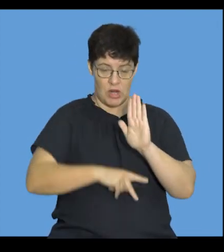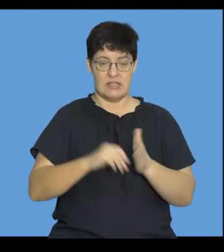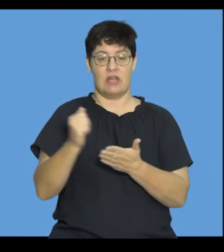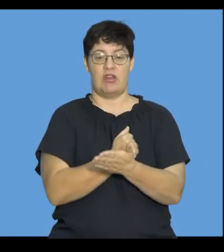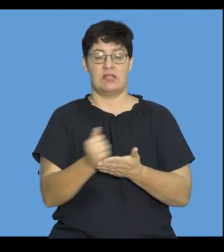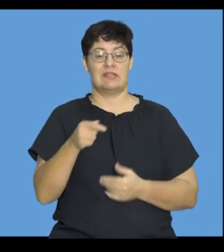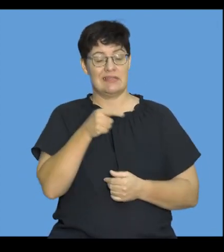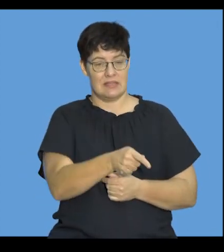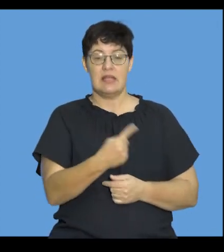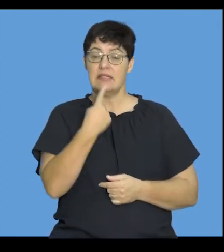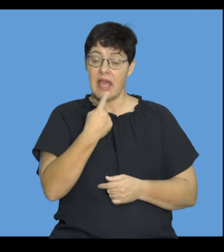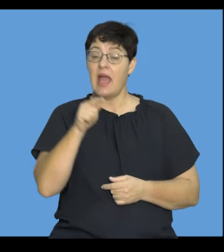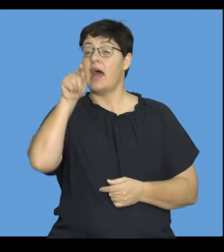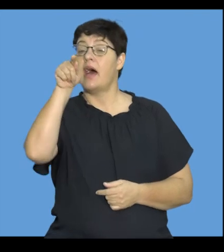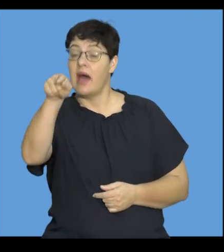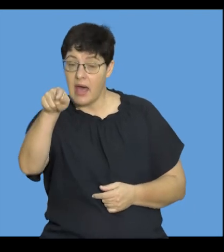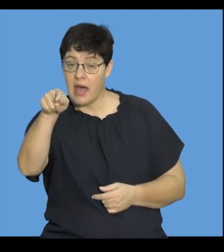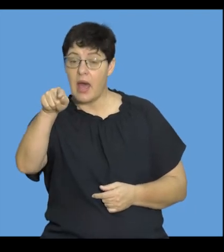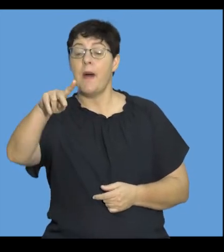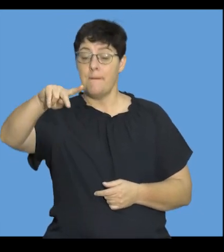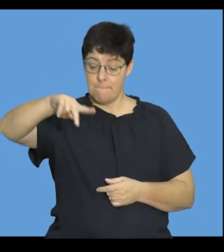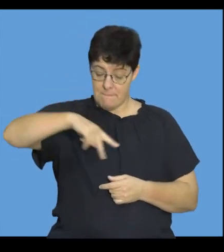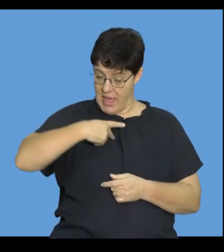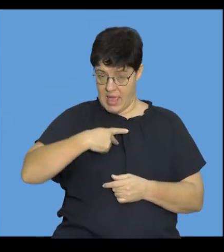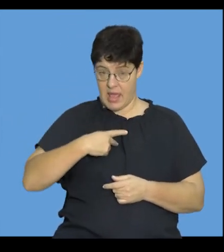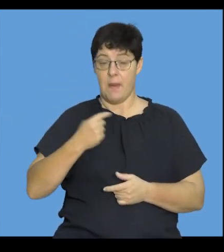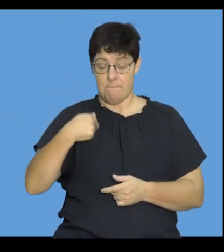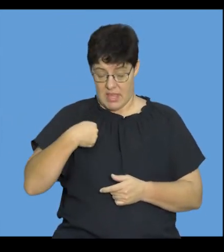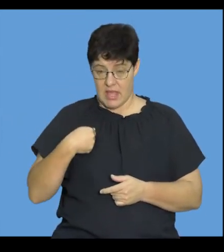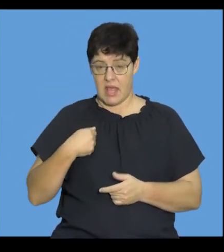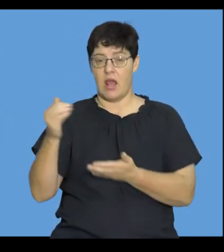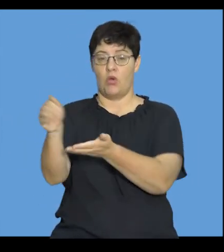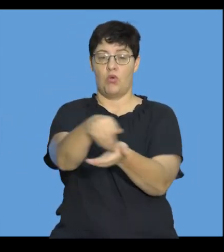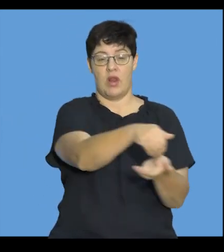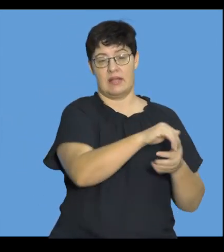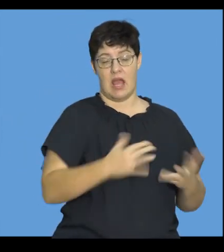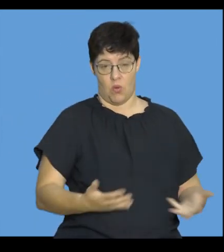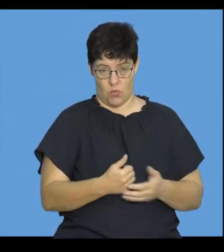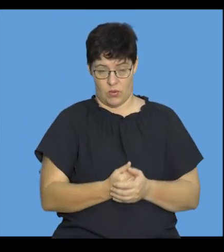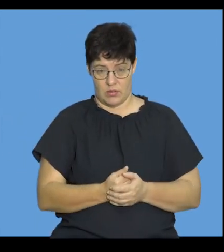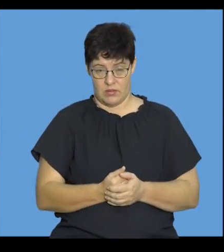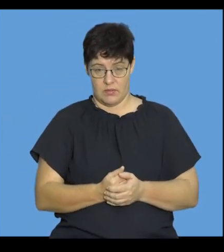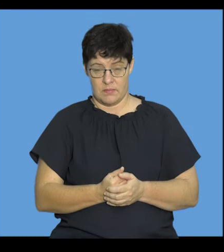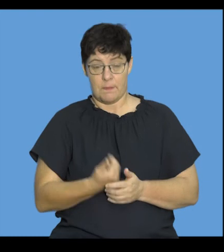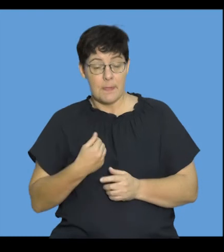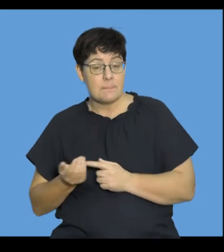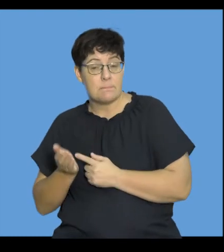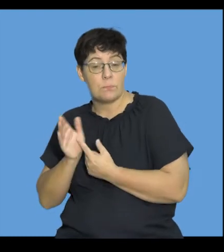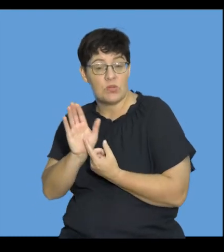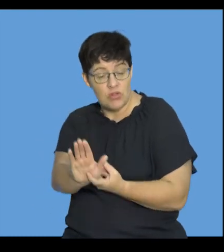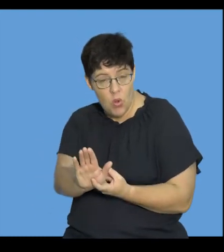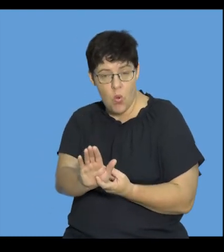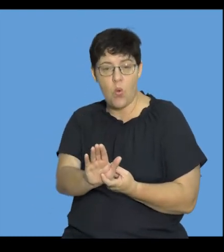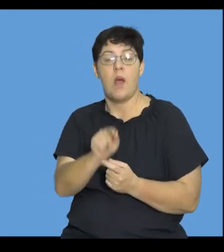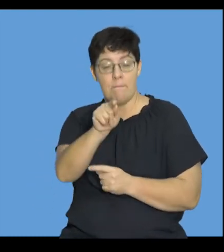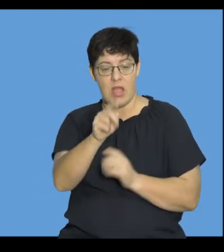that determines the period for collecting debtors' accounts. The trader must clearly indicate the